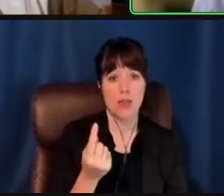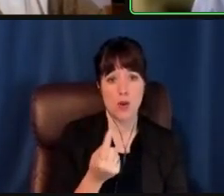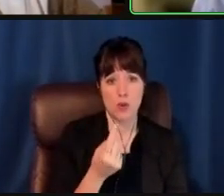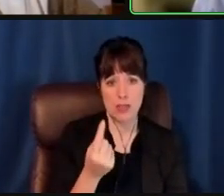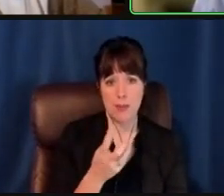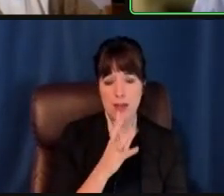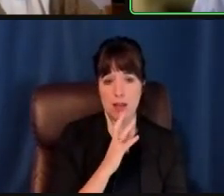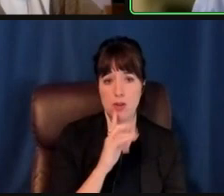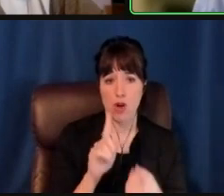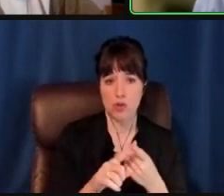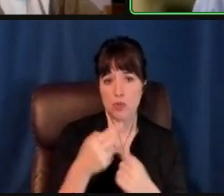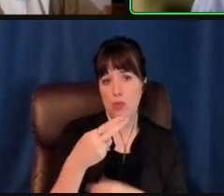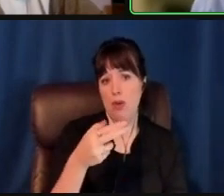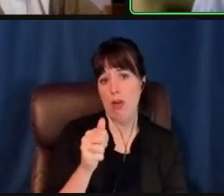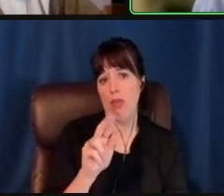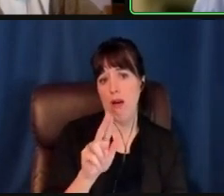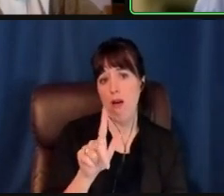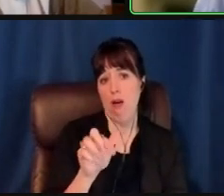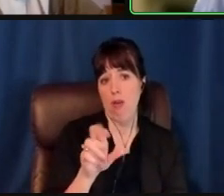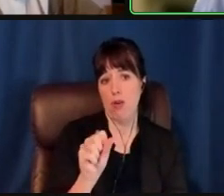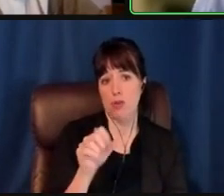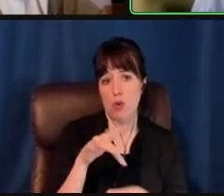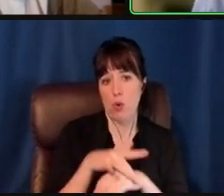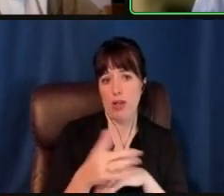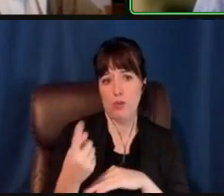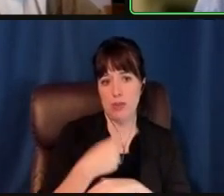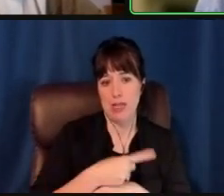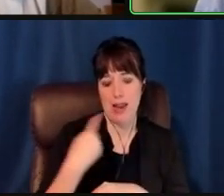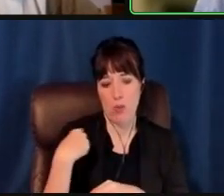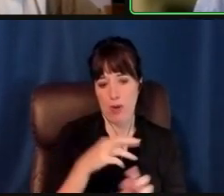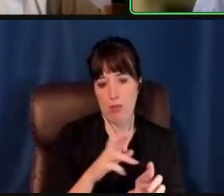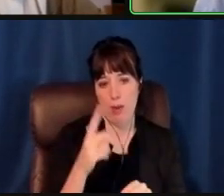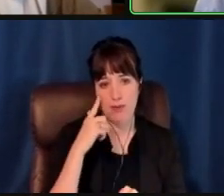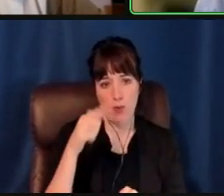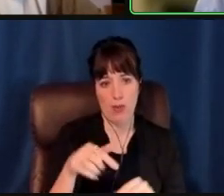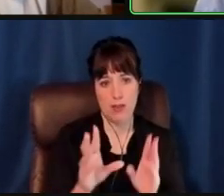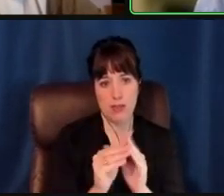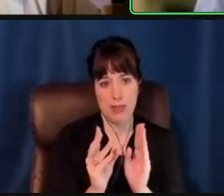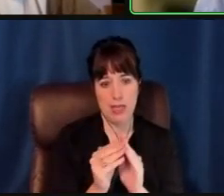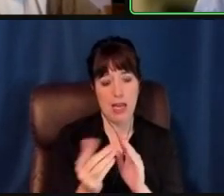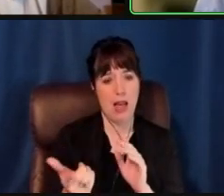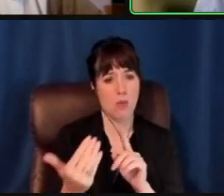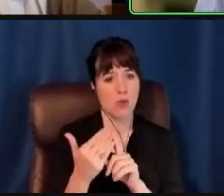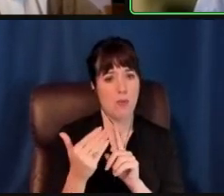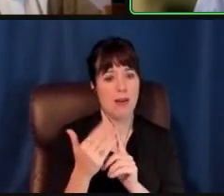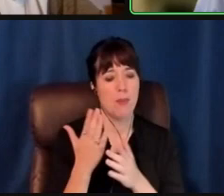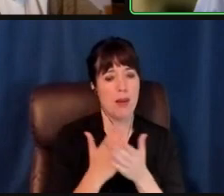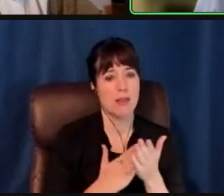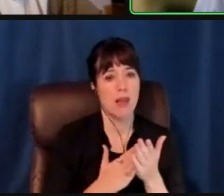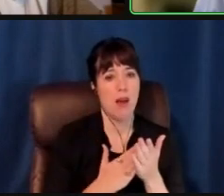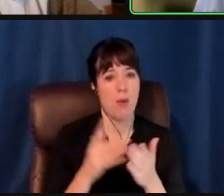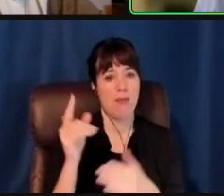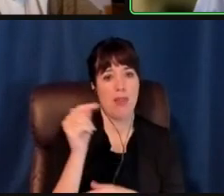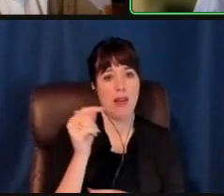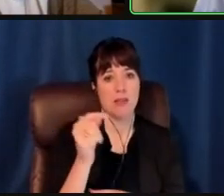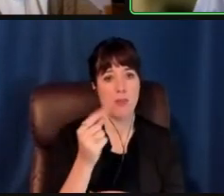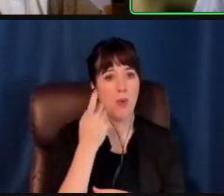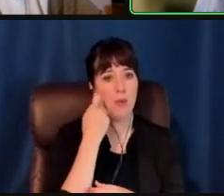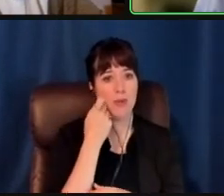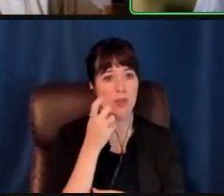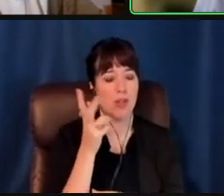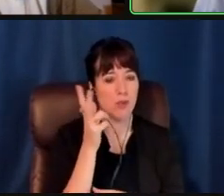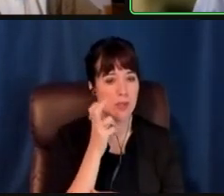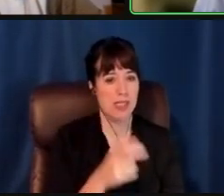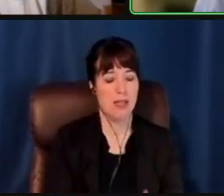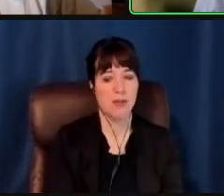talked with the haulers earlier today as we were kind of prepping for this meeting. I was reminded by some of the testimony that we